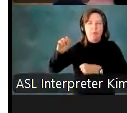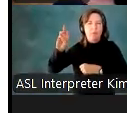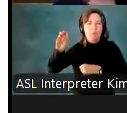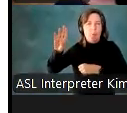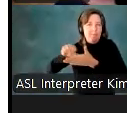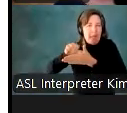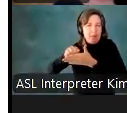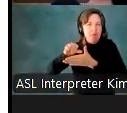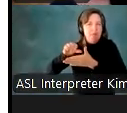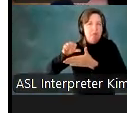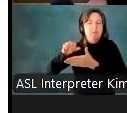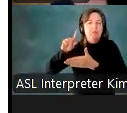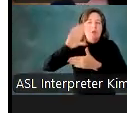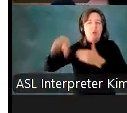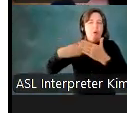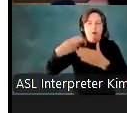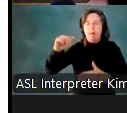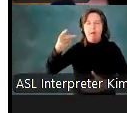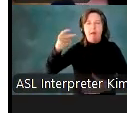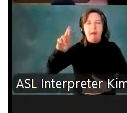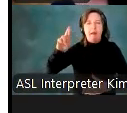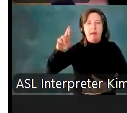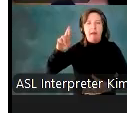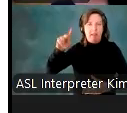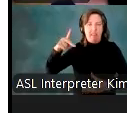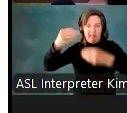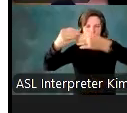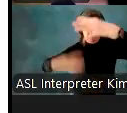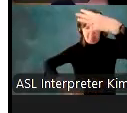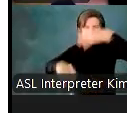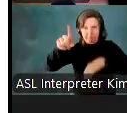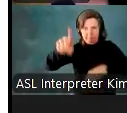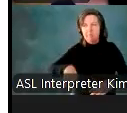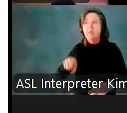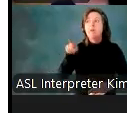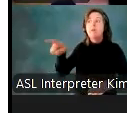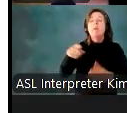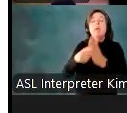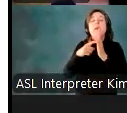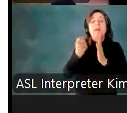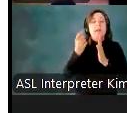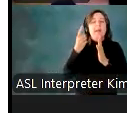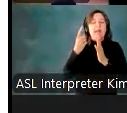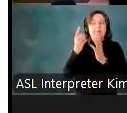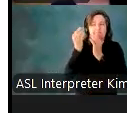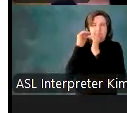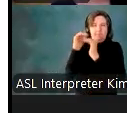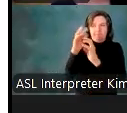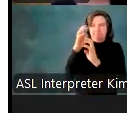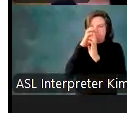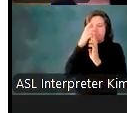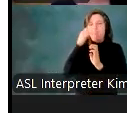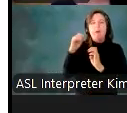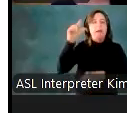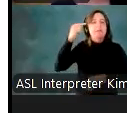listed. In that environment, it's kind of rigid because it's a government website, but you can get charts and very